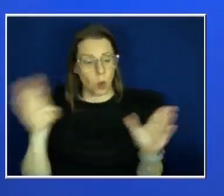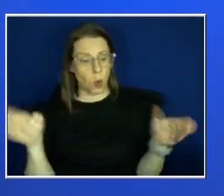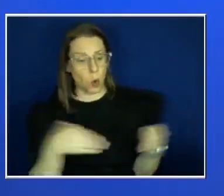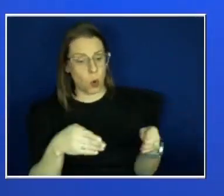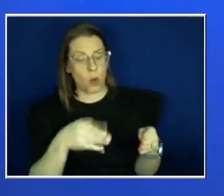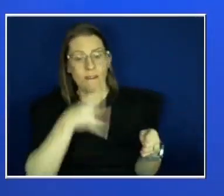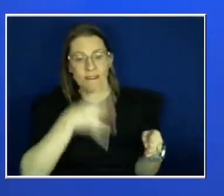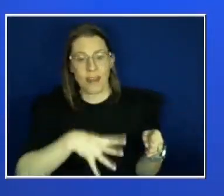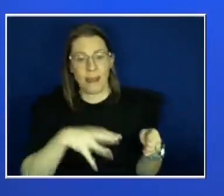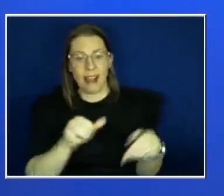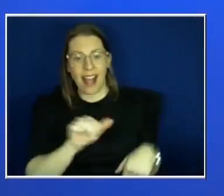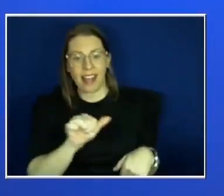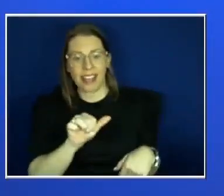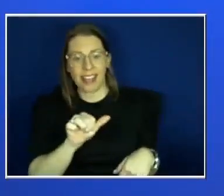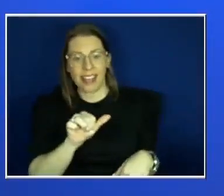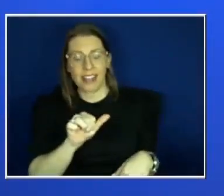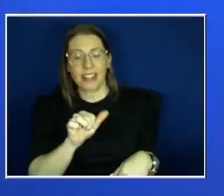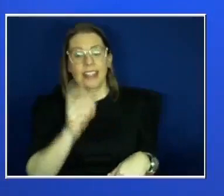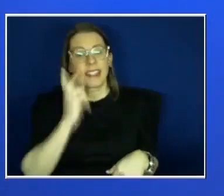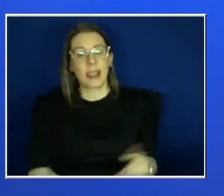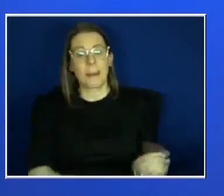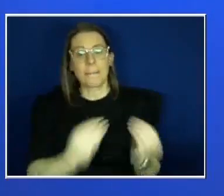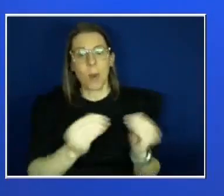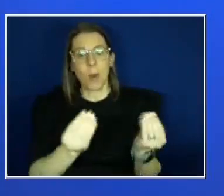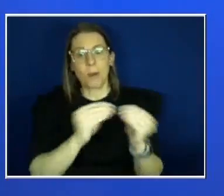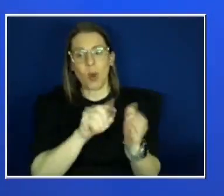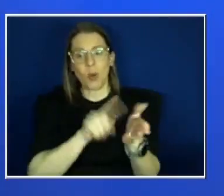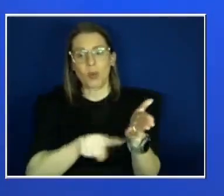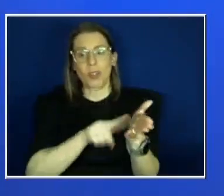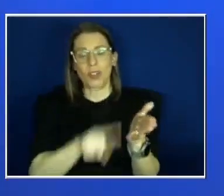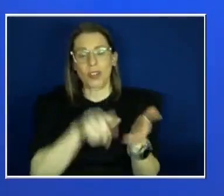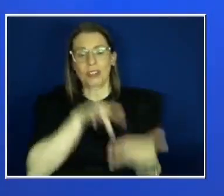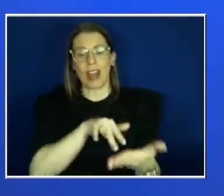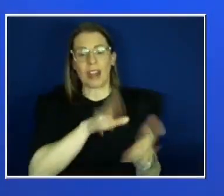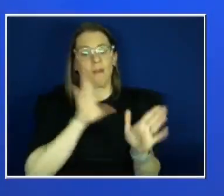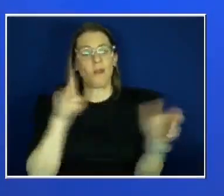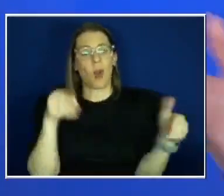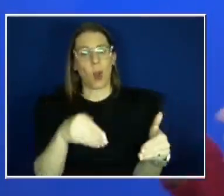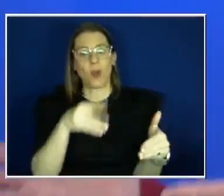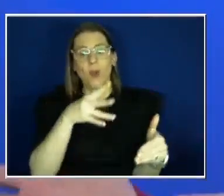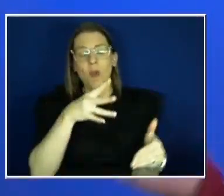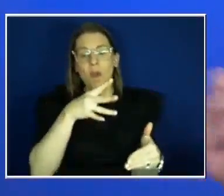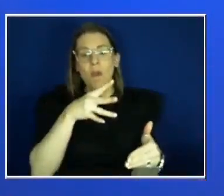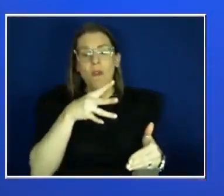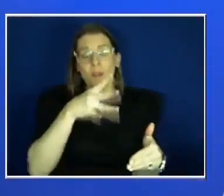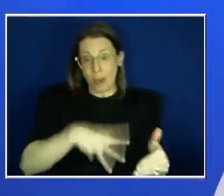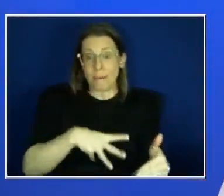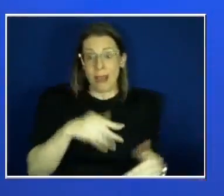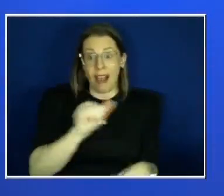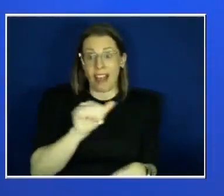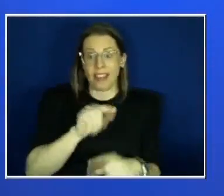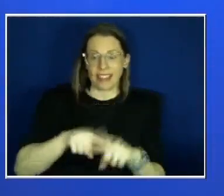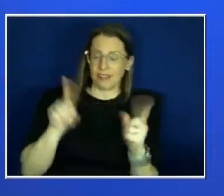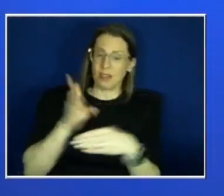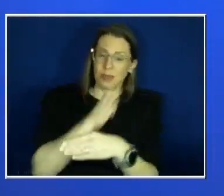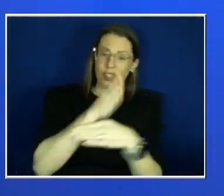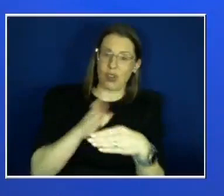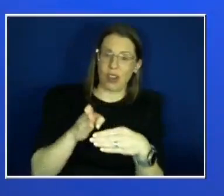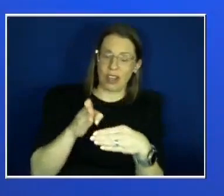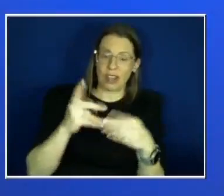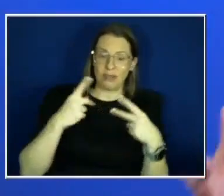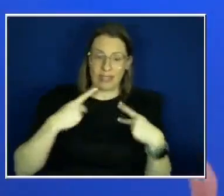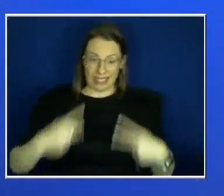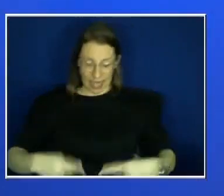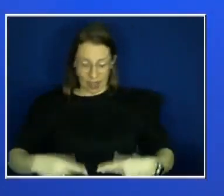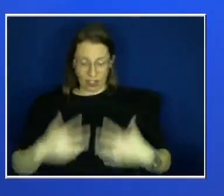we've now been seeing more and more research studies that are focusing on the female athlete and the difference between the physiology